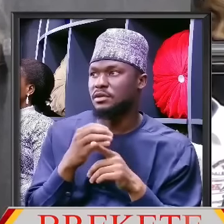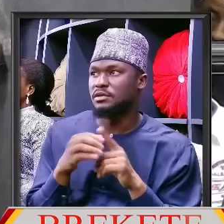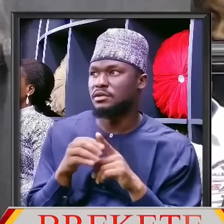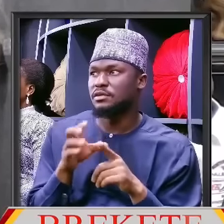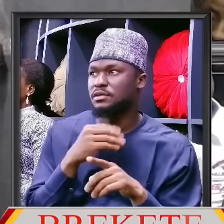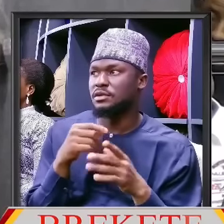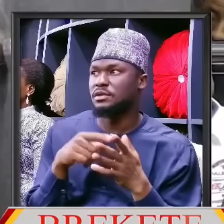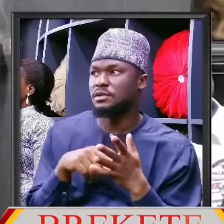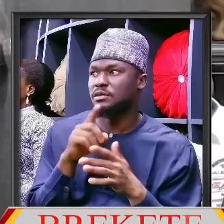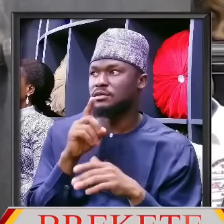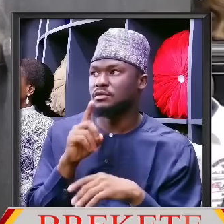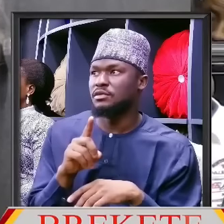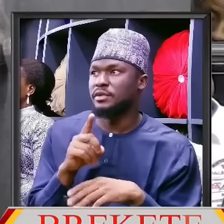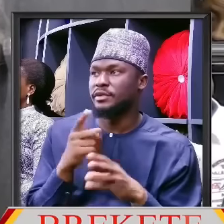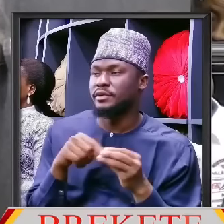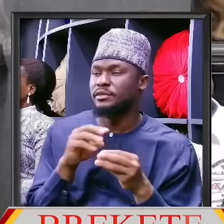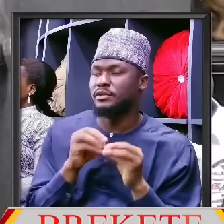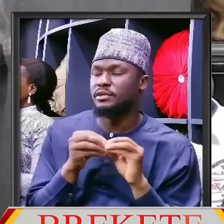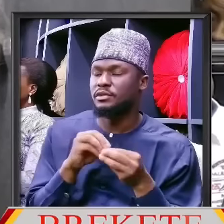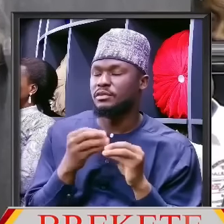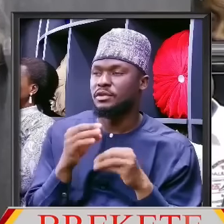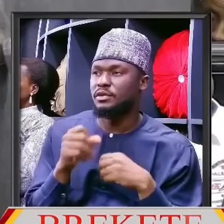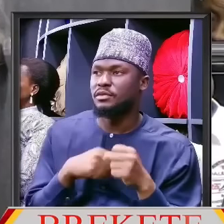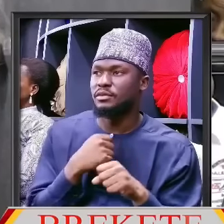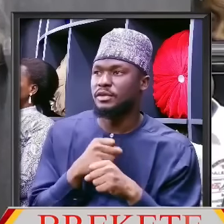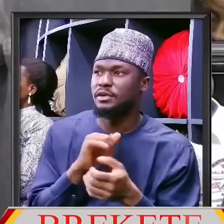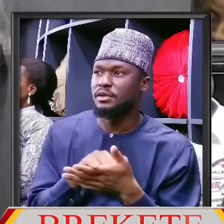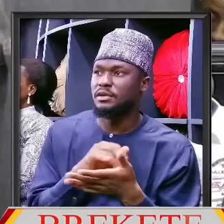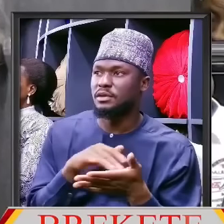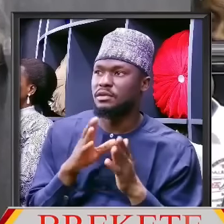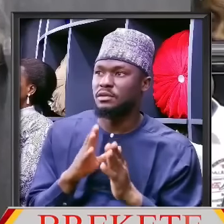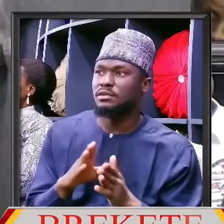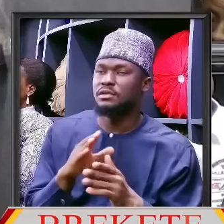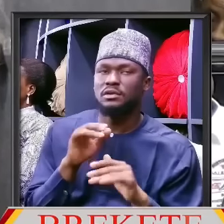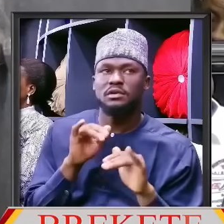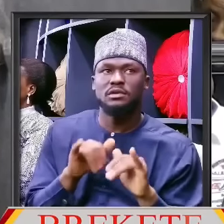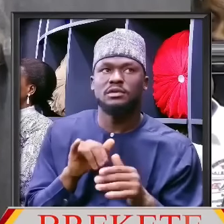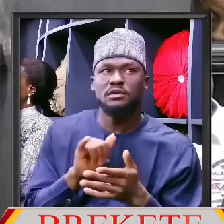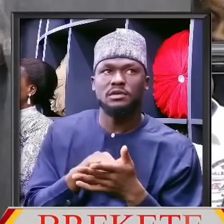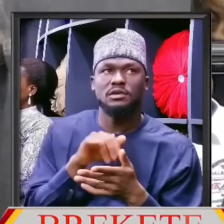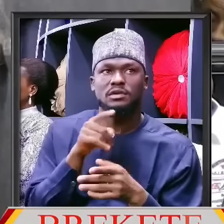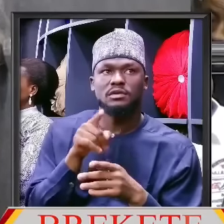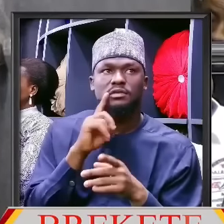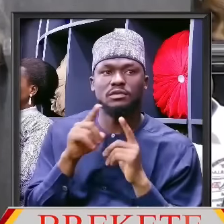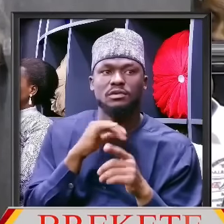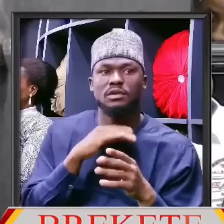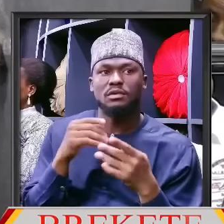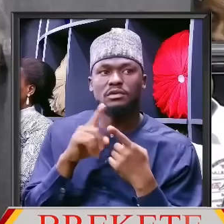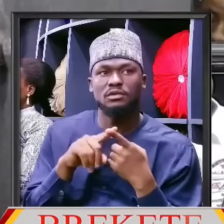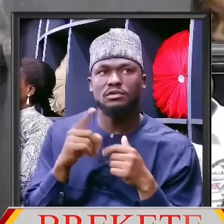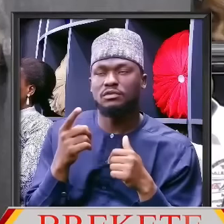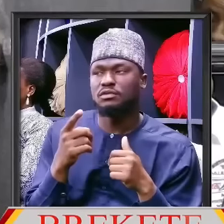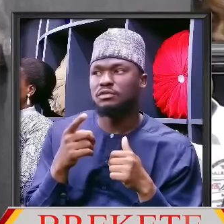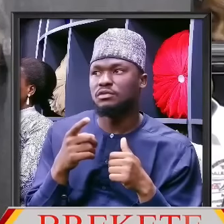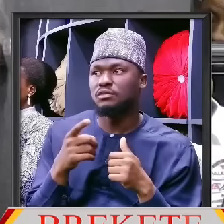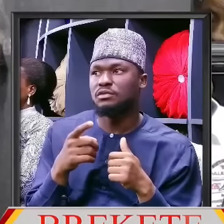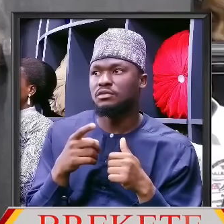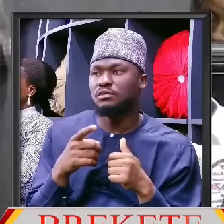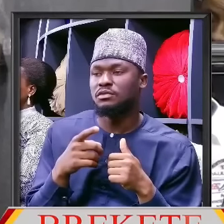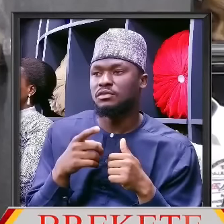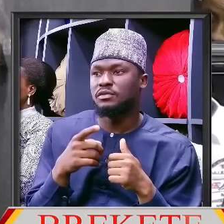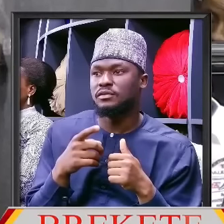And this one about number of years where students don't be here, where you talk just now. I want to first put your